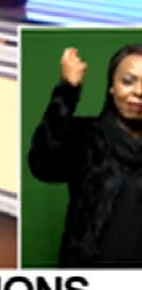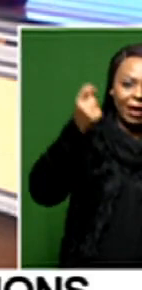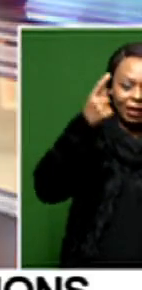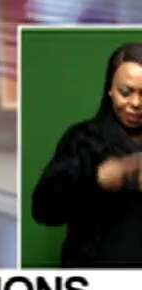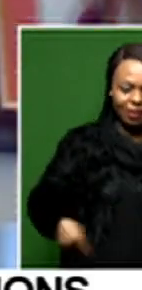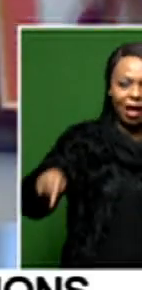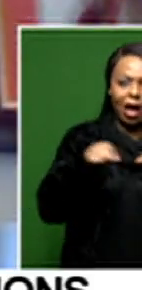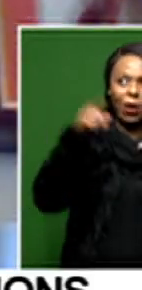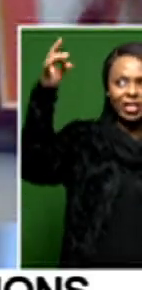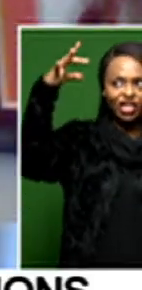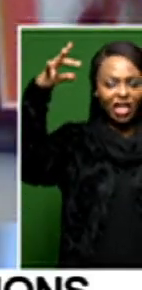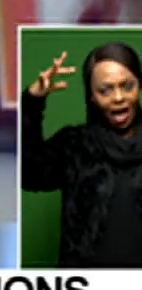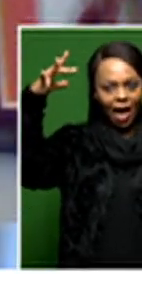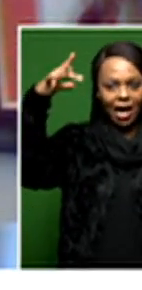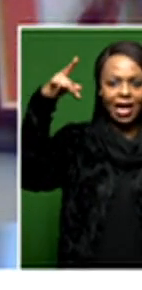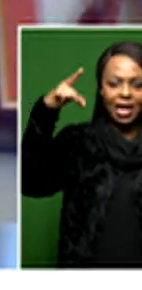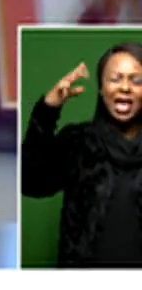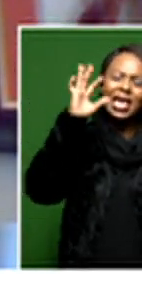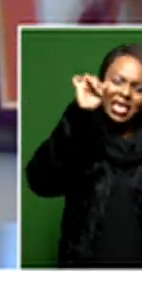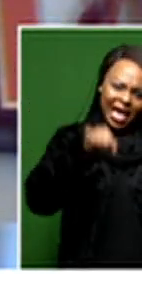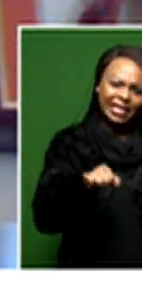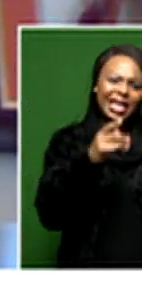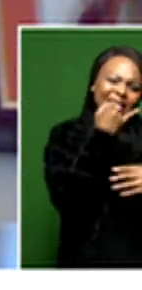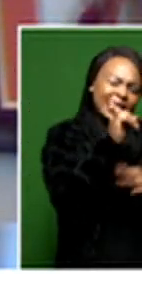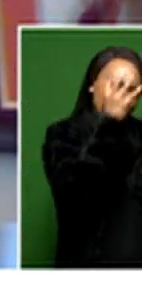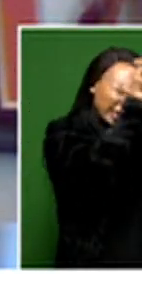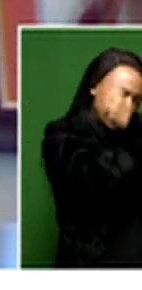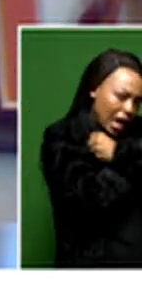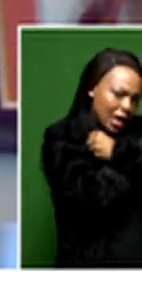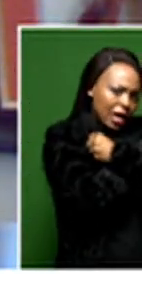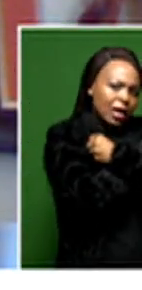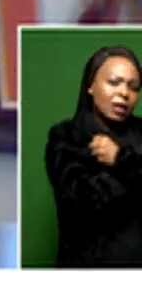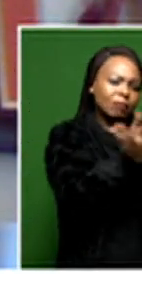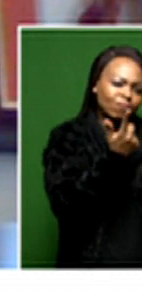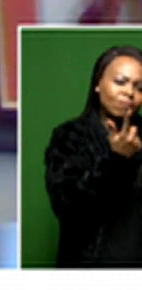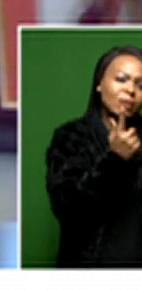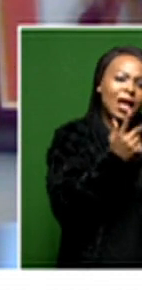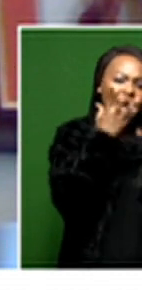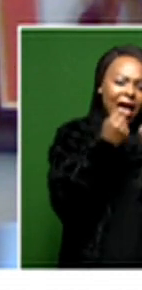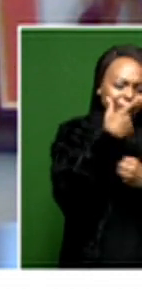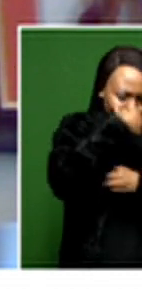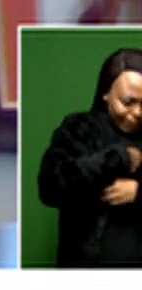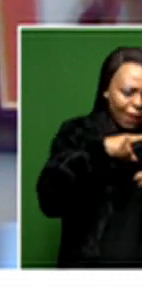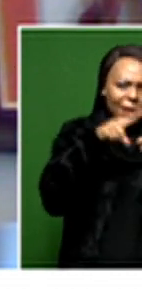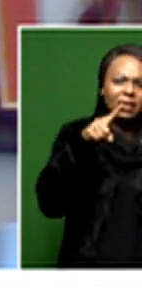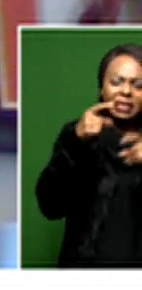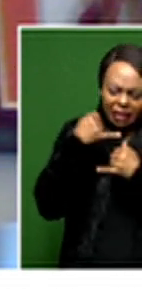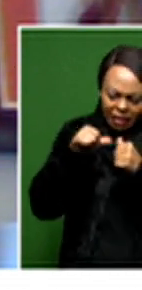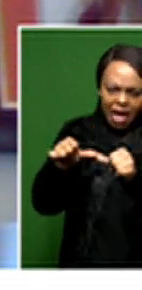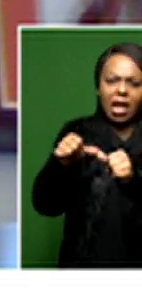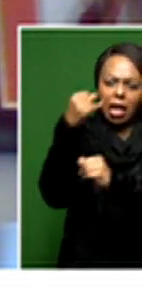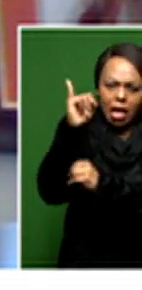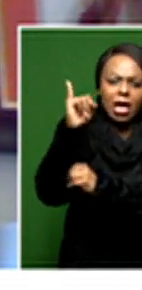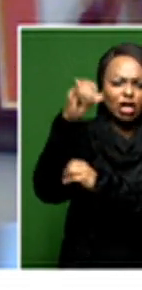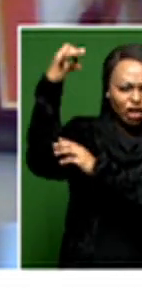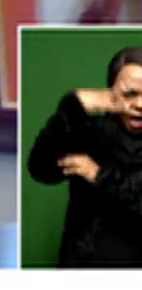may seem dark, it's gloomy, but we are shining. Let's celebrate it, because television has been on.